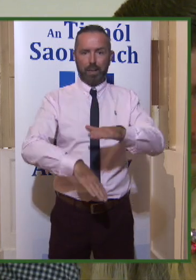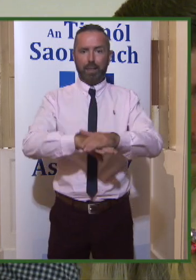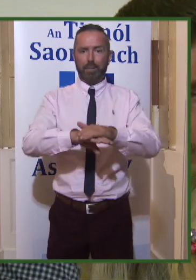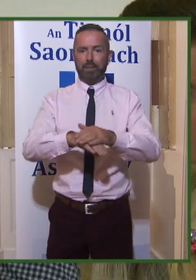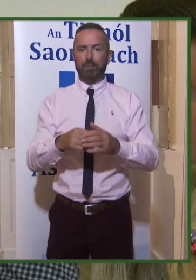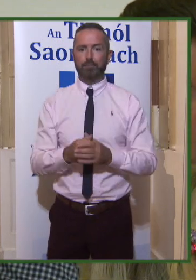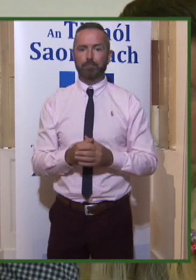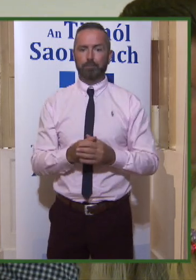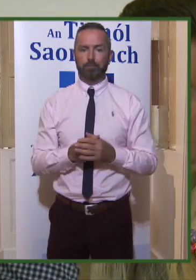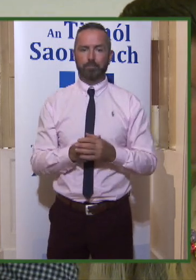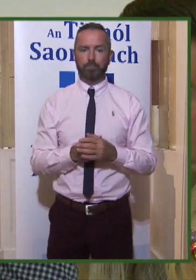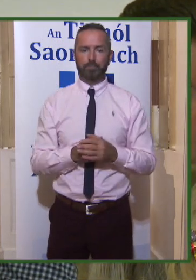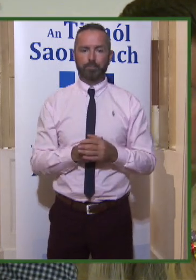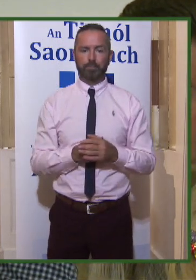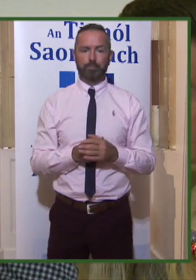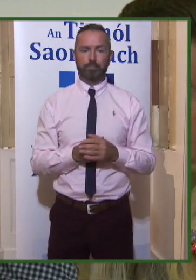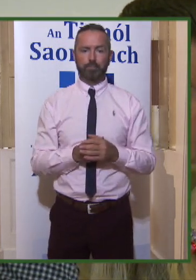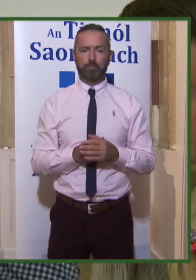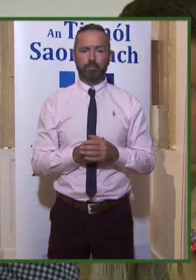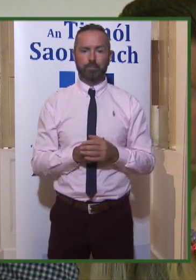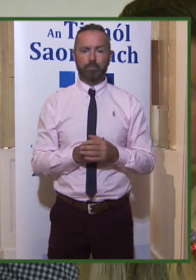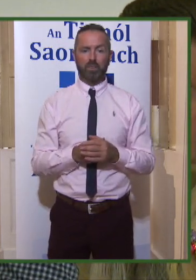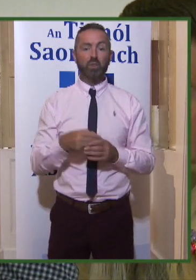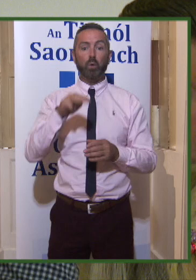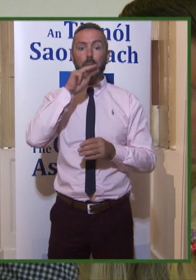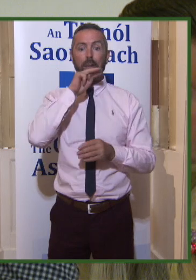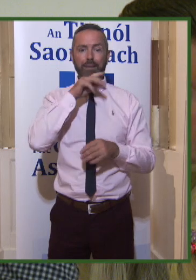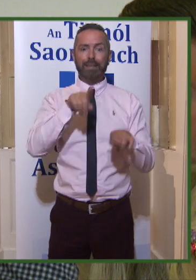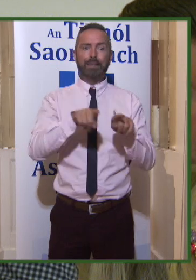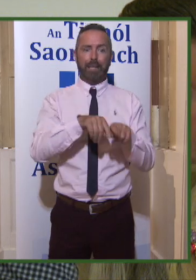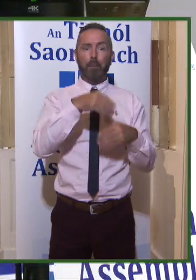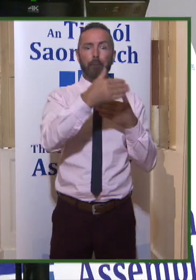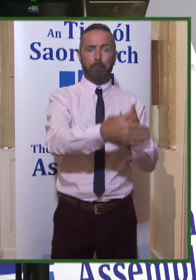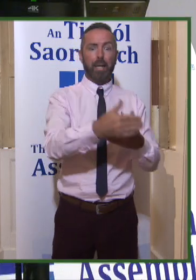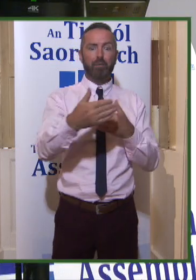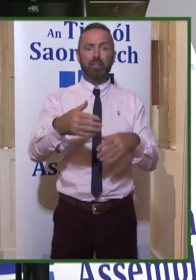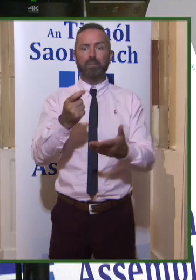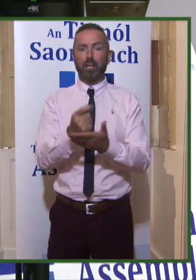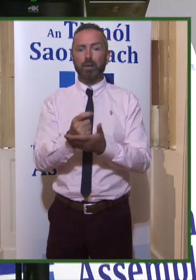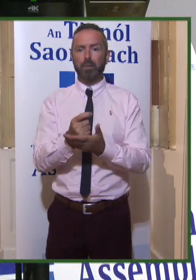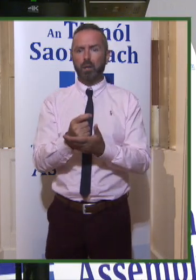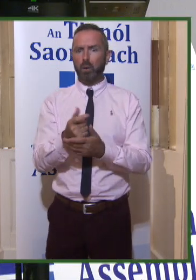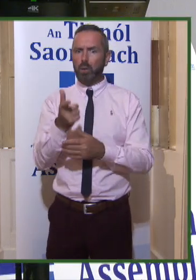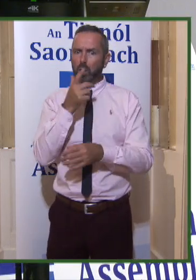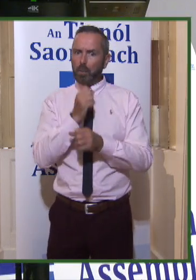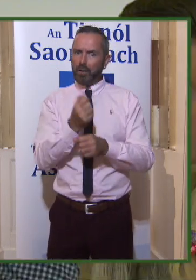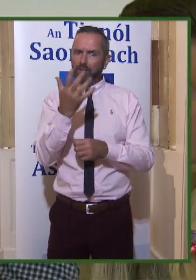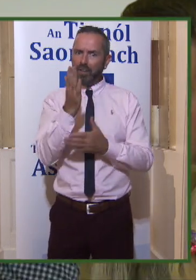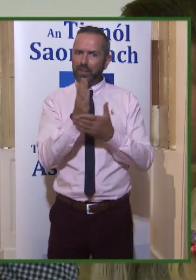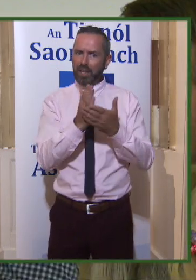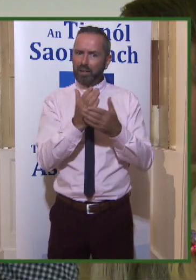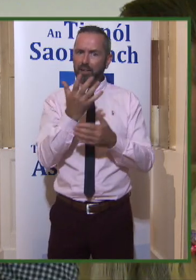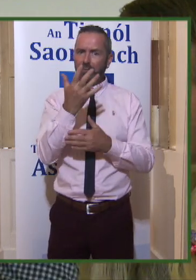Directly elected Mayor's term limit, so they're there for the same period of time. This is 5,500 staff, Shifra, we're talking about.